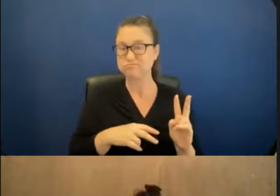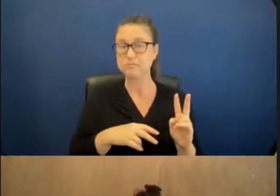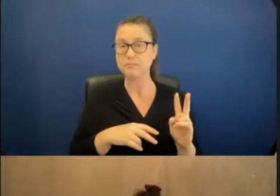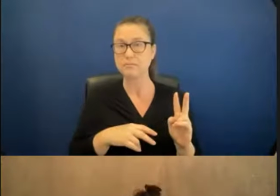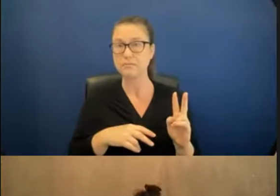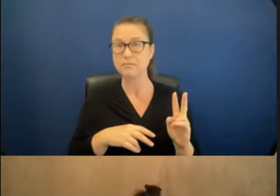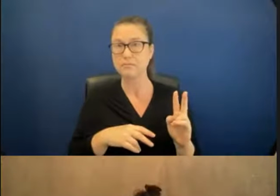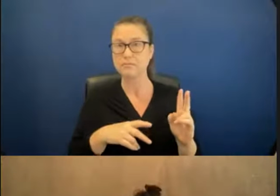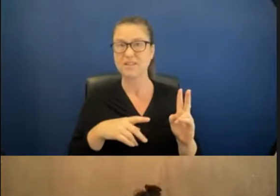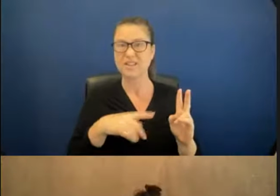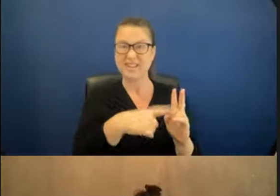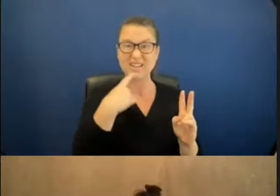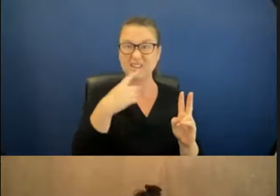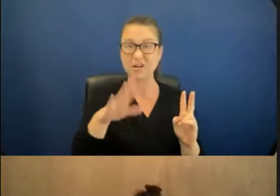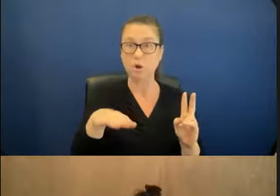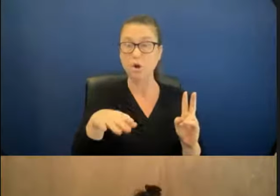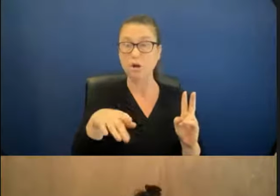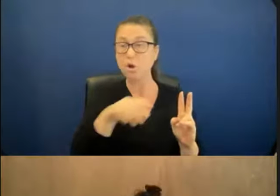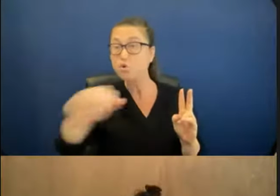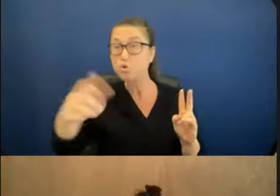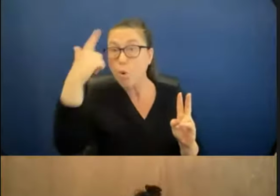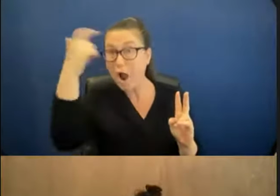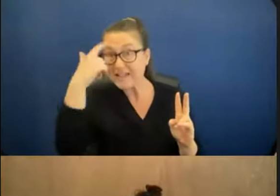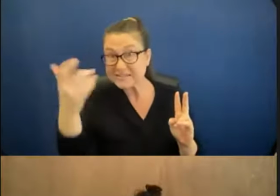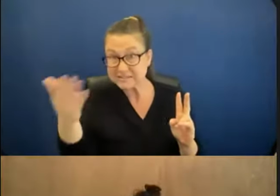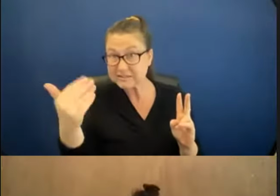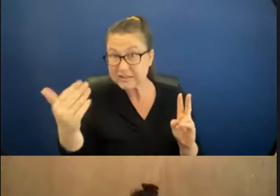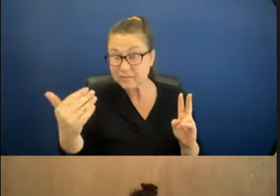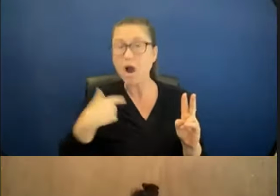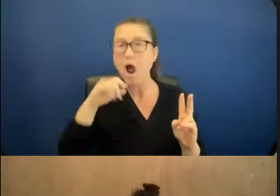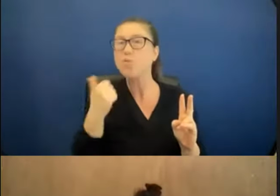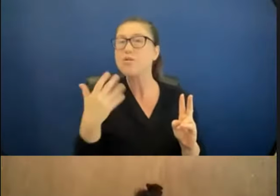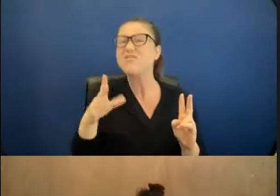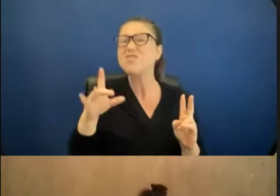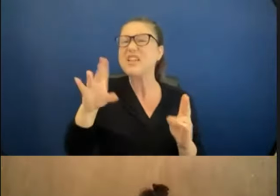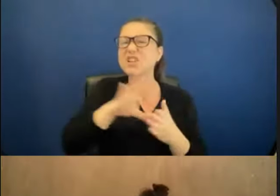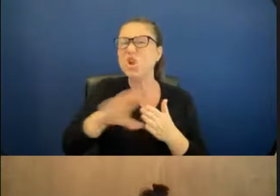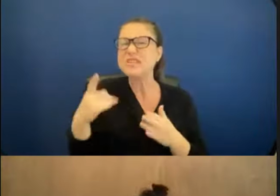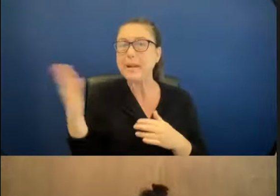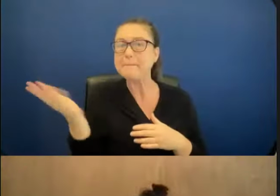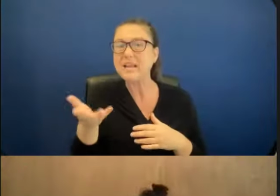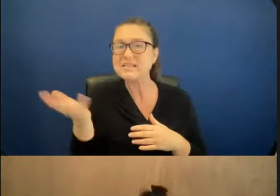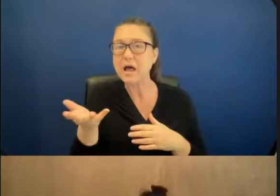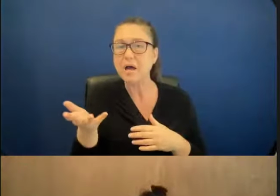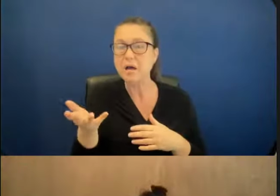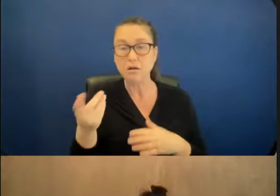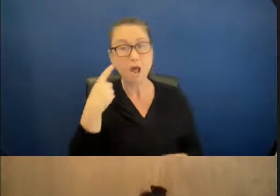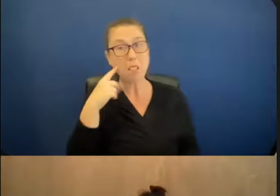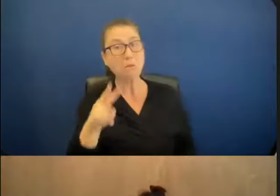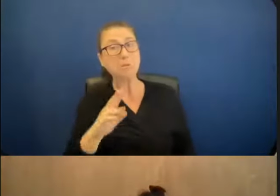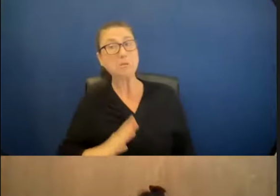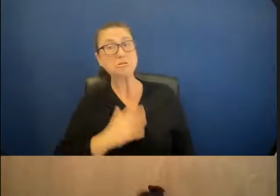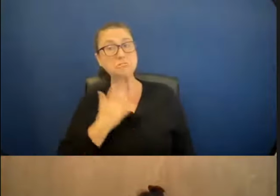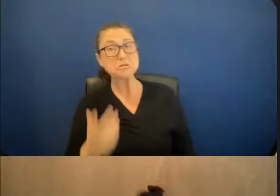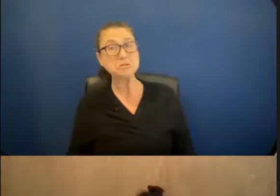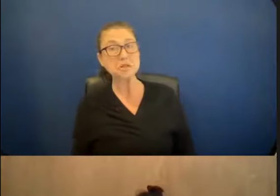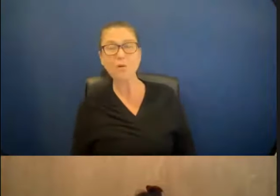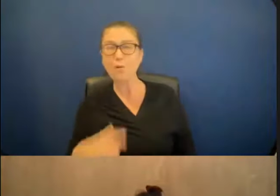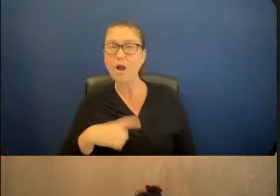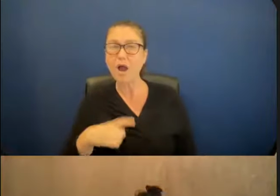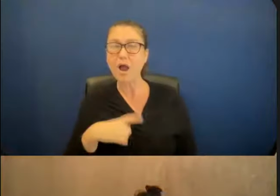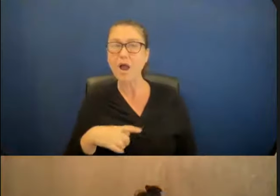you pizza and 10 bucks to give us your ideas, kind of a consultation. And I thought this was really interesting because it was about sort of saying,